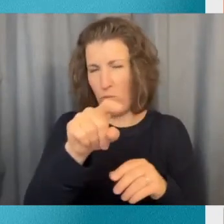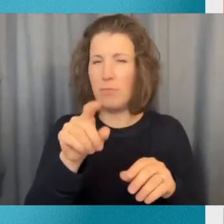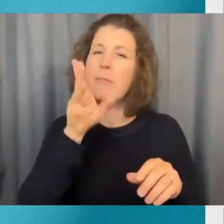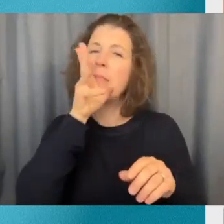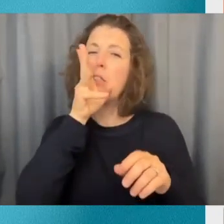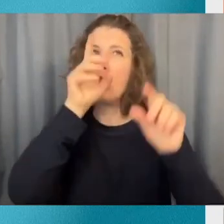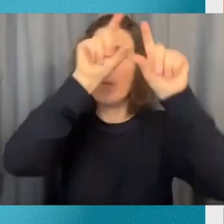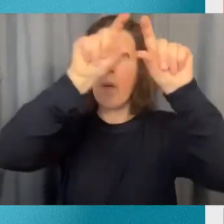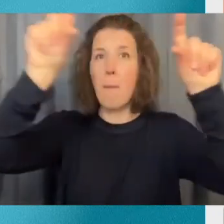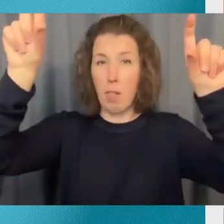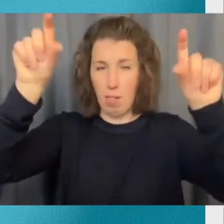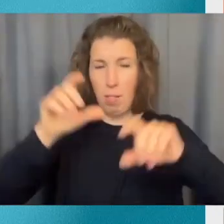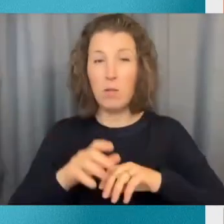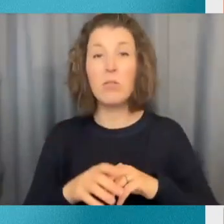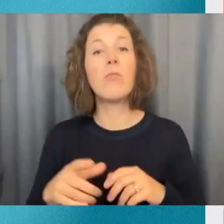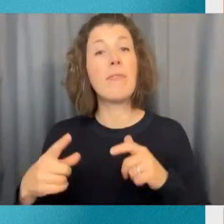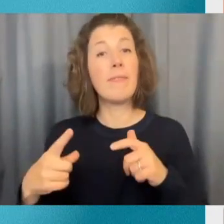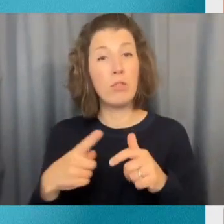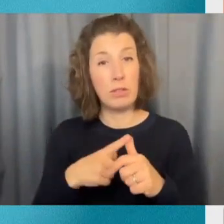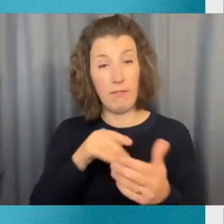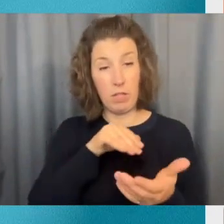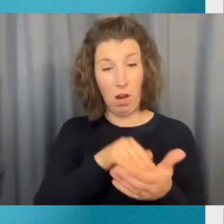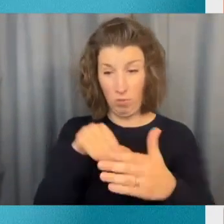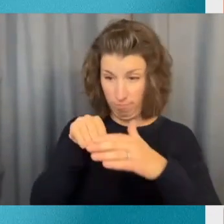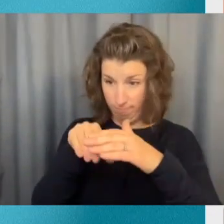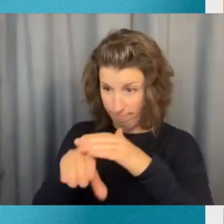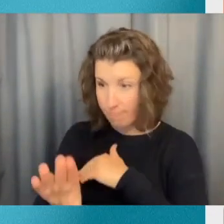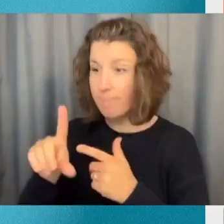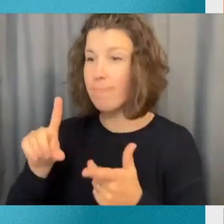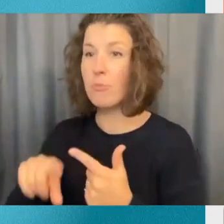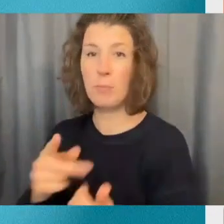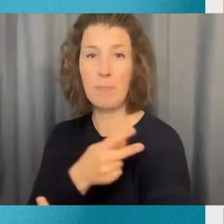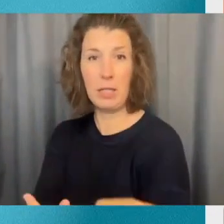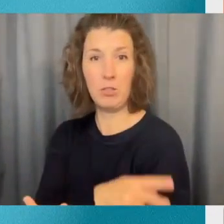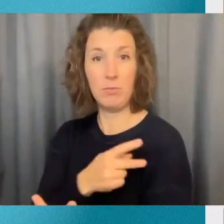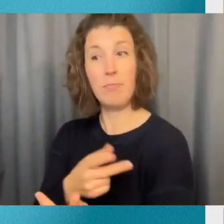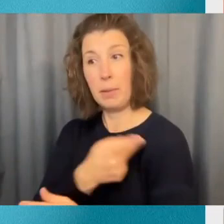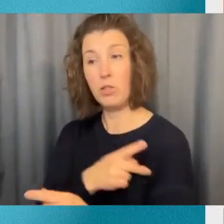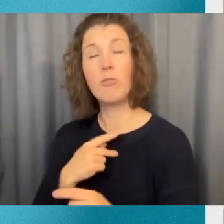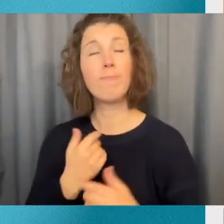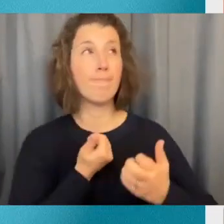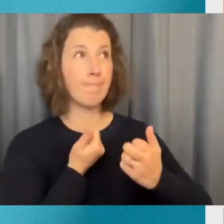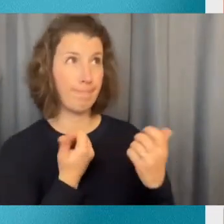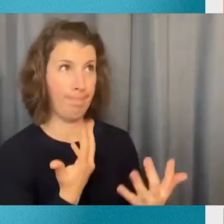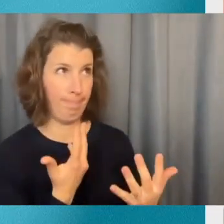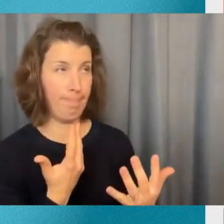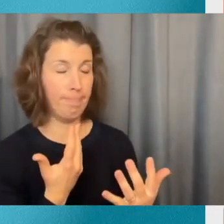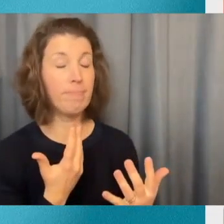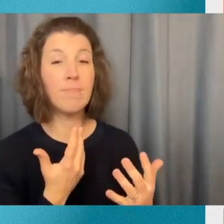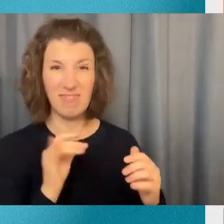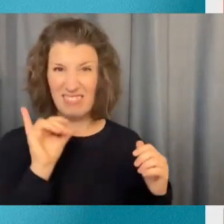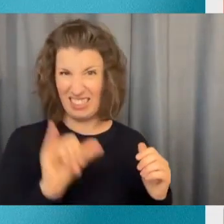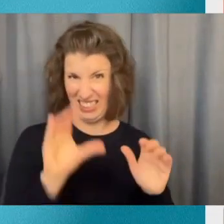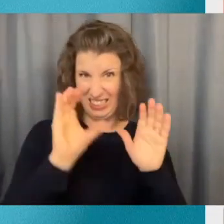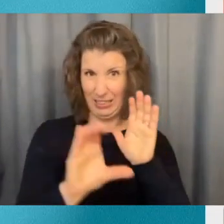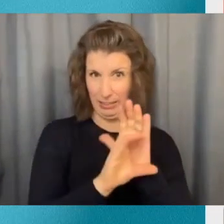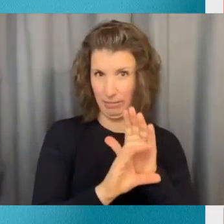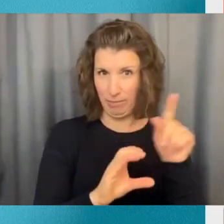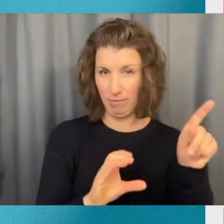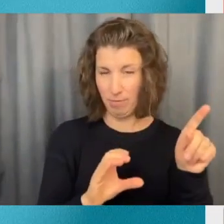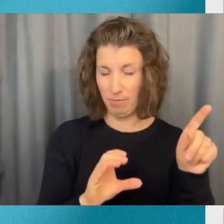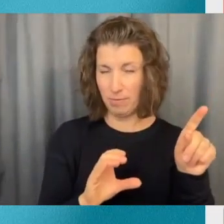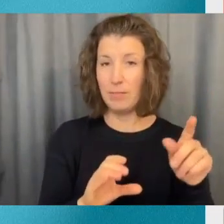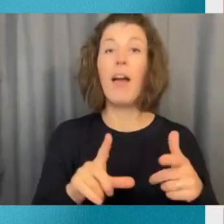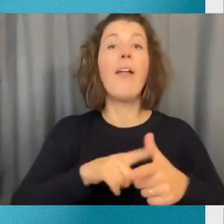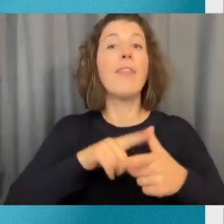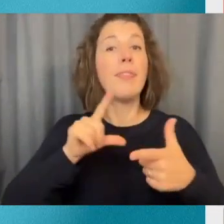in to a patient who's been waiting and says something. And don't do it just yet, because we'll zoom in on each panel. Then the